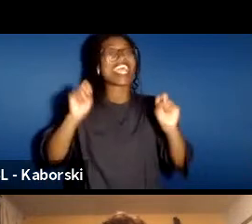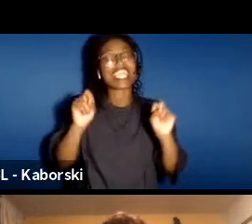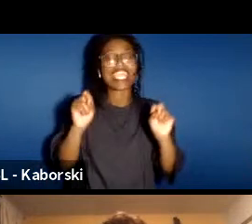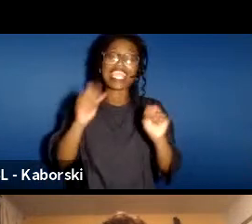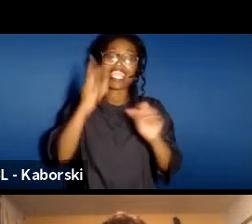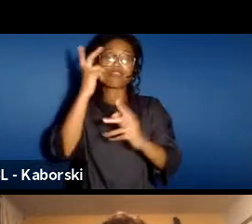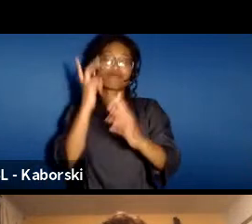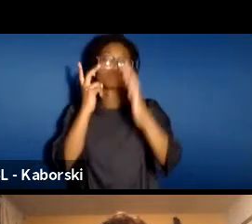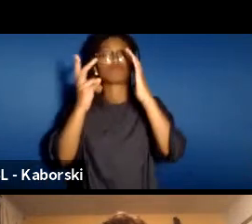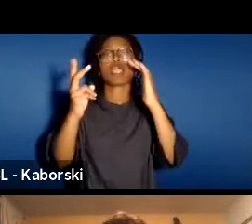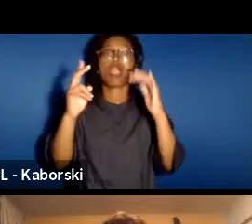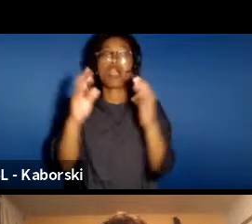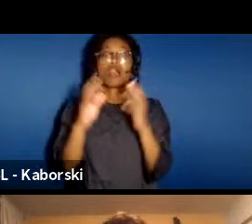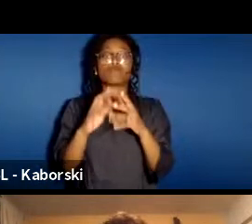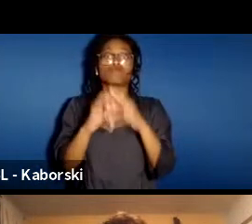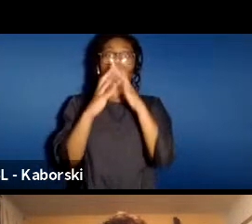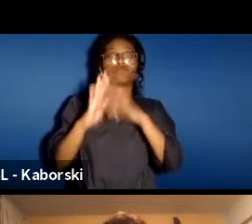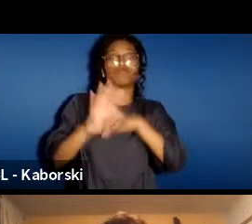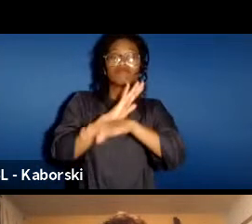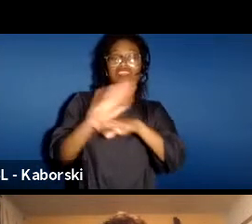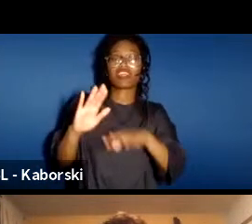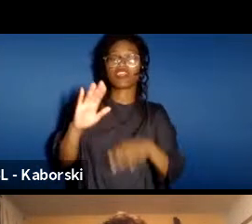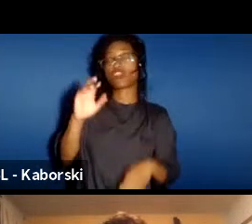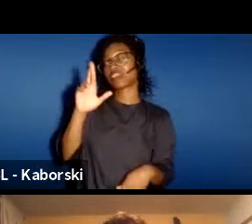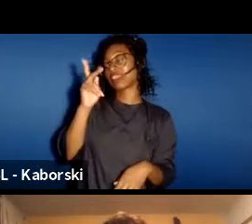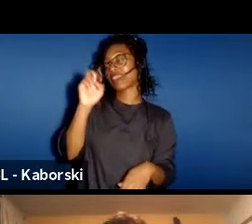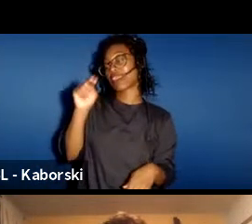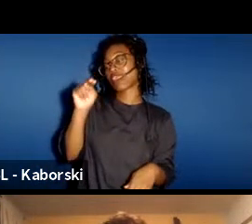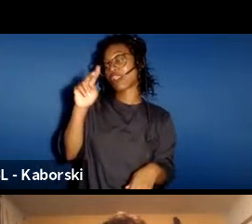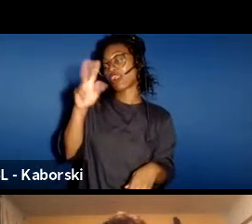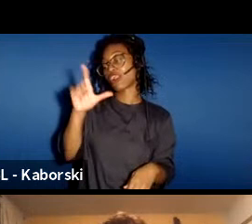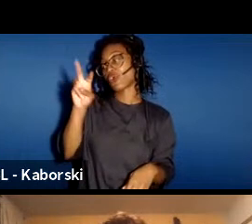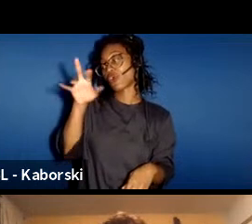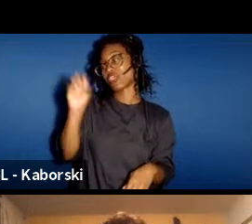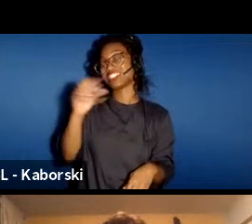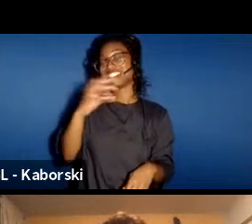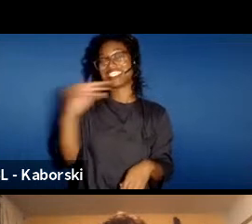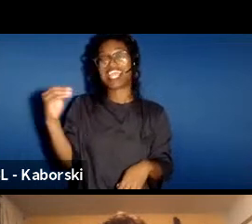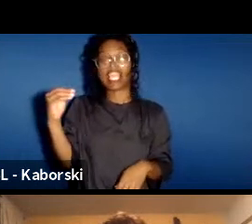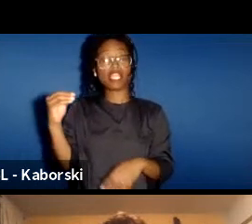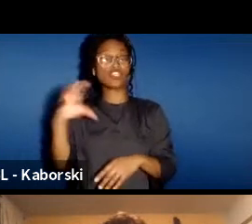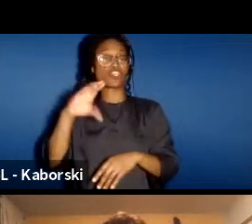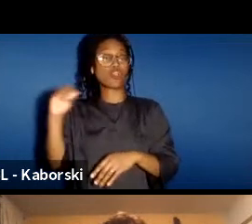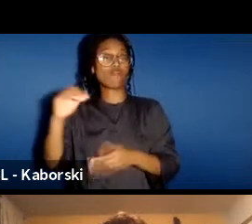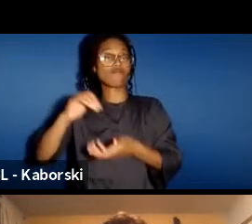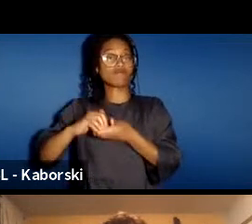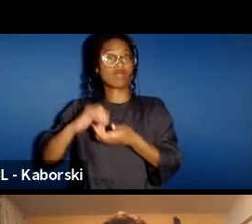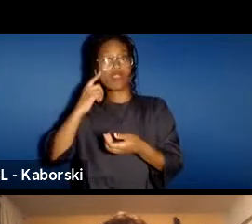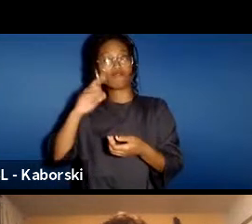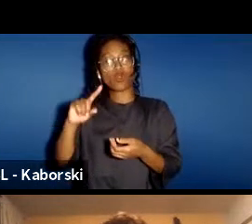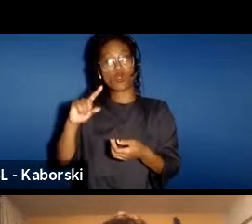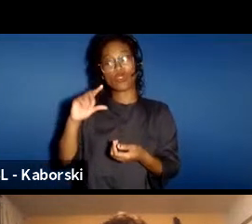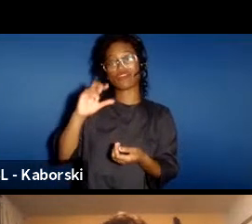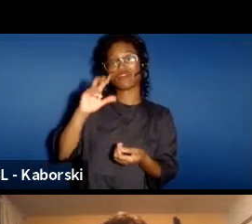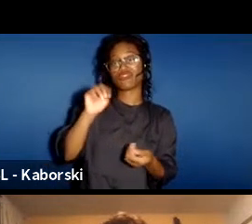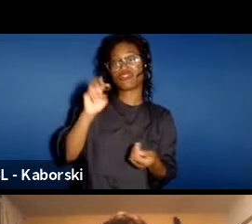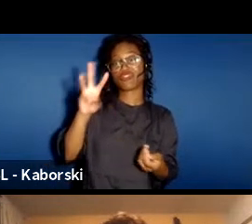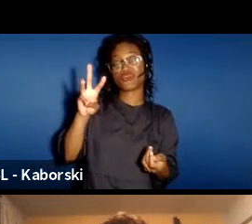Ken Lewis, the owner, the founder of the Party Source and of New Riff, and that wouldn't have happened probably anywhere else.